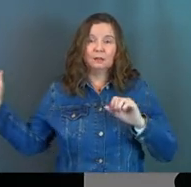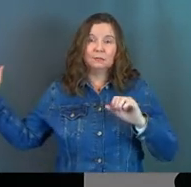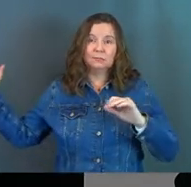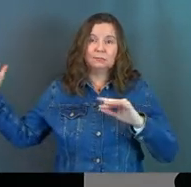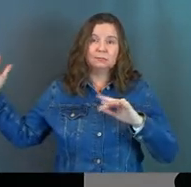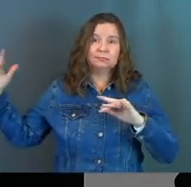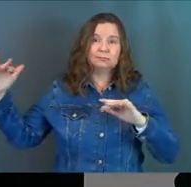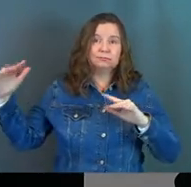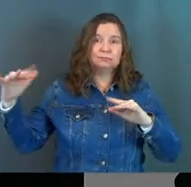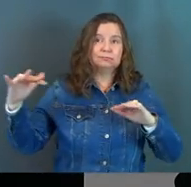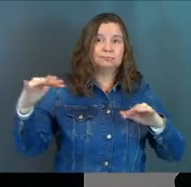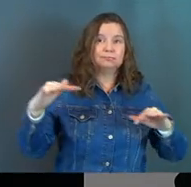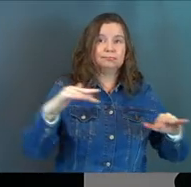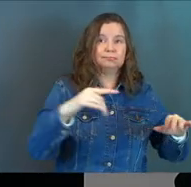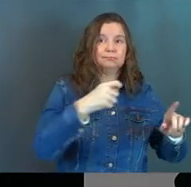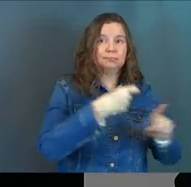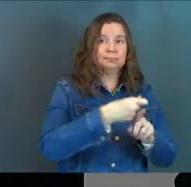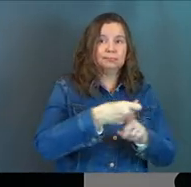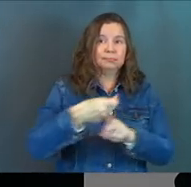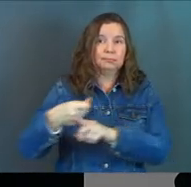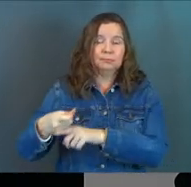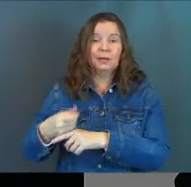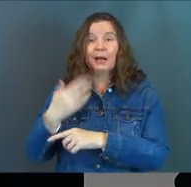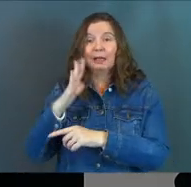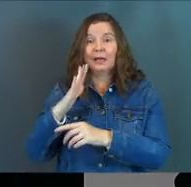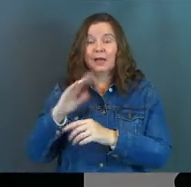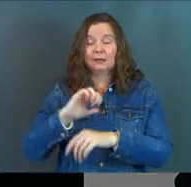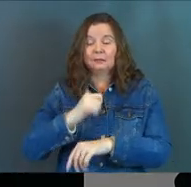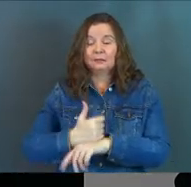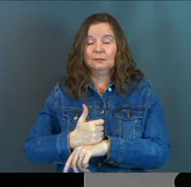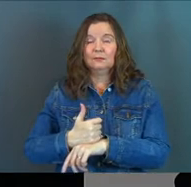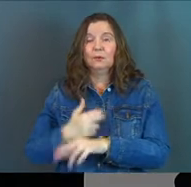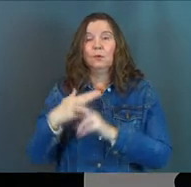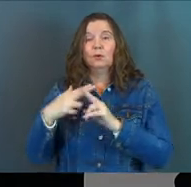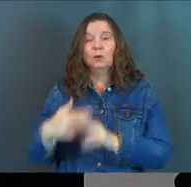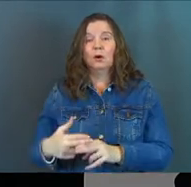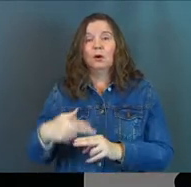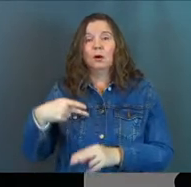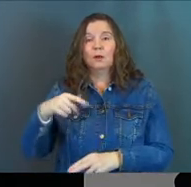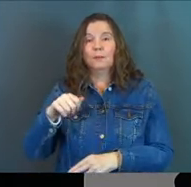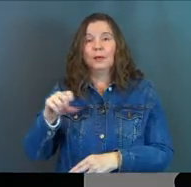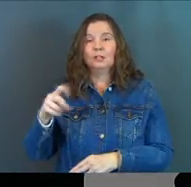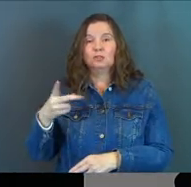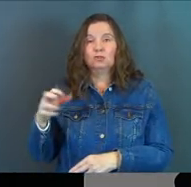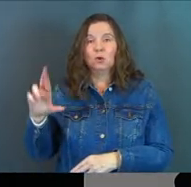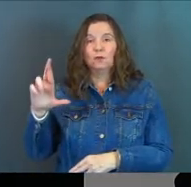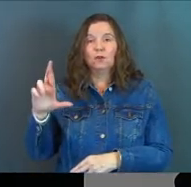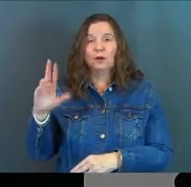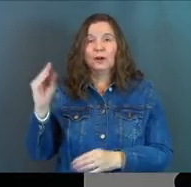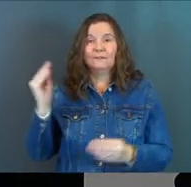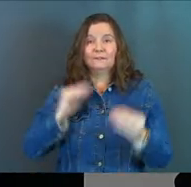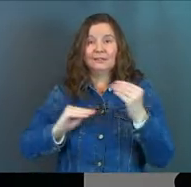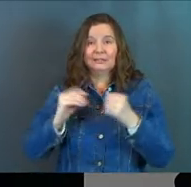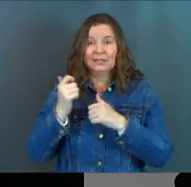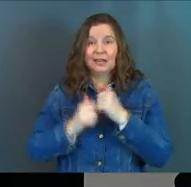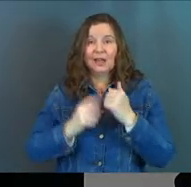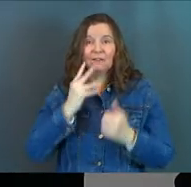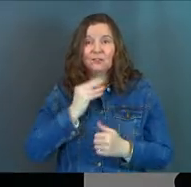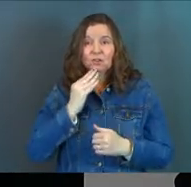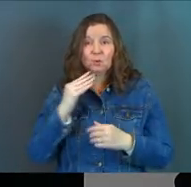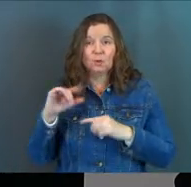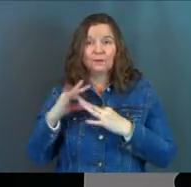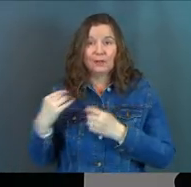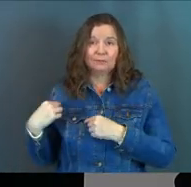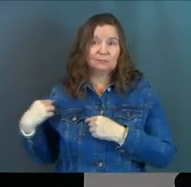Israelite households. And God instituted what's called the Passover feast. And every Jewish family from